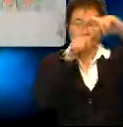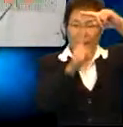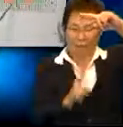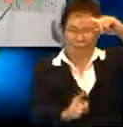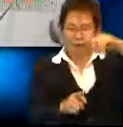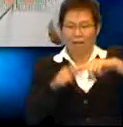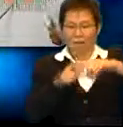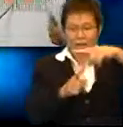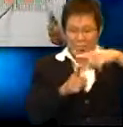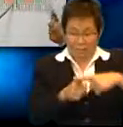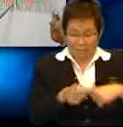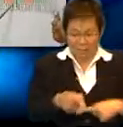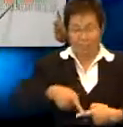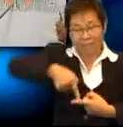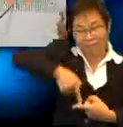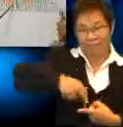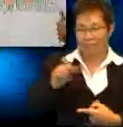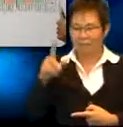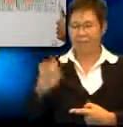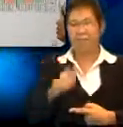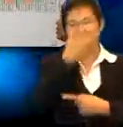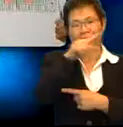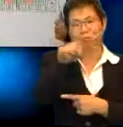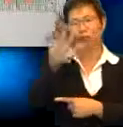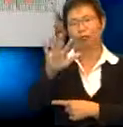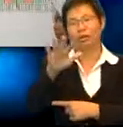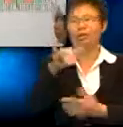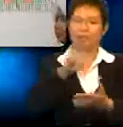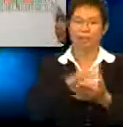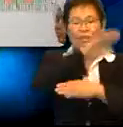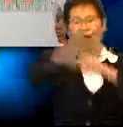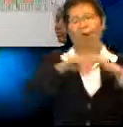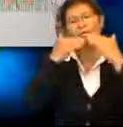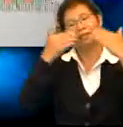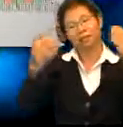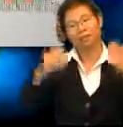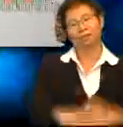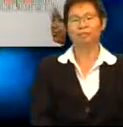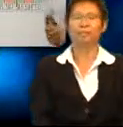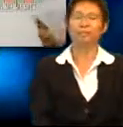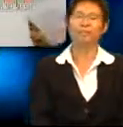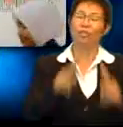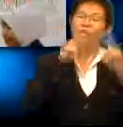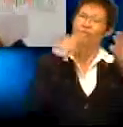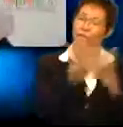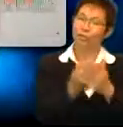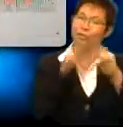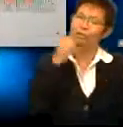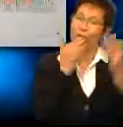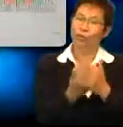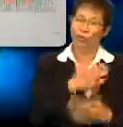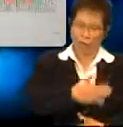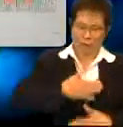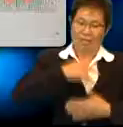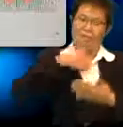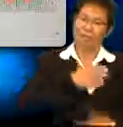The point that touches the x-axis is the mode. The mode is 13.5. That's all, thank you. Very